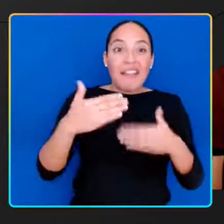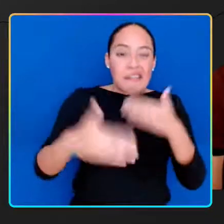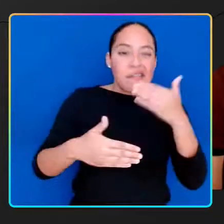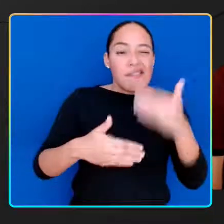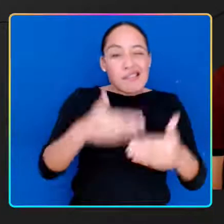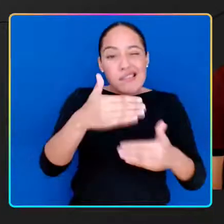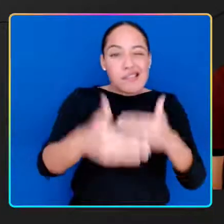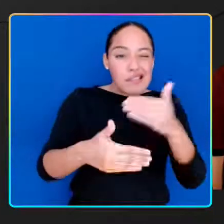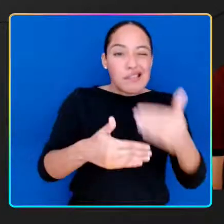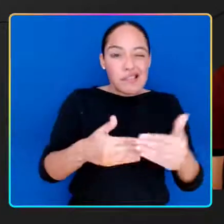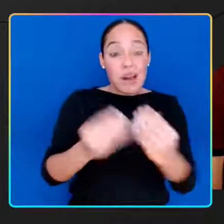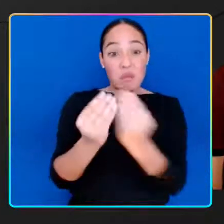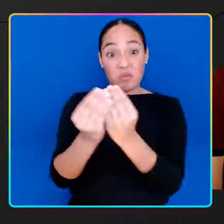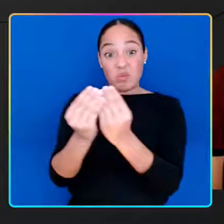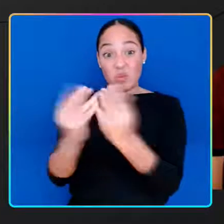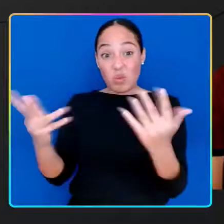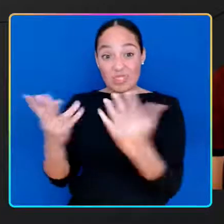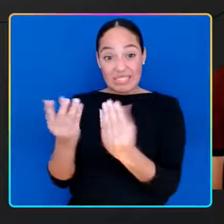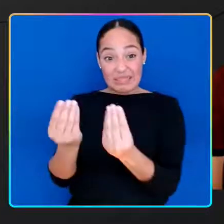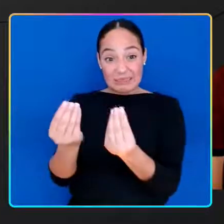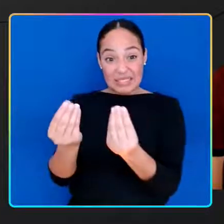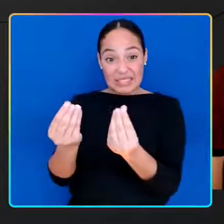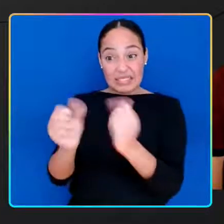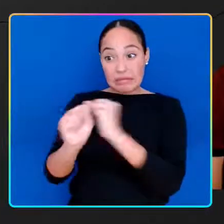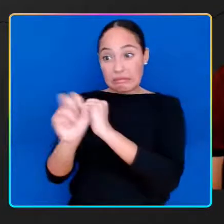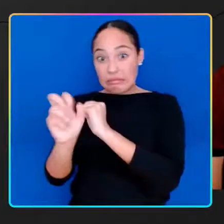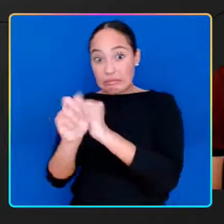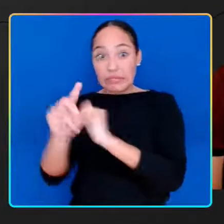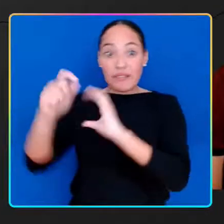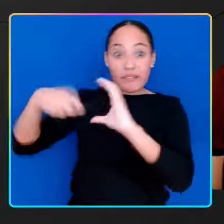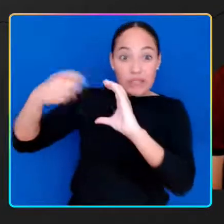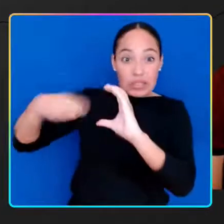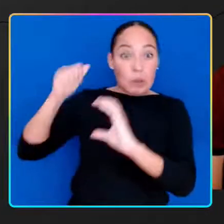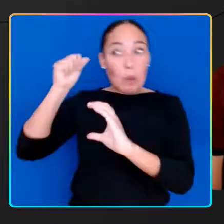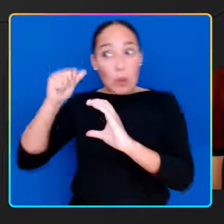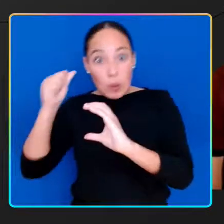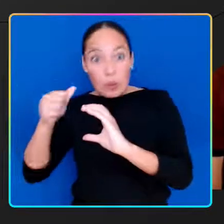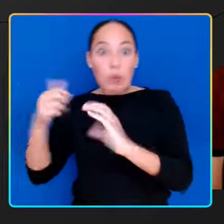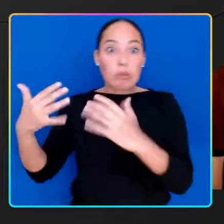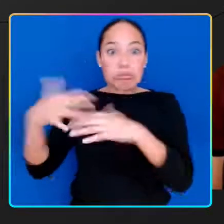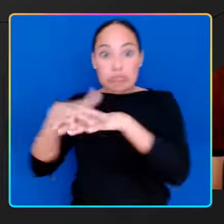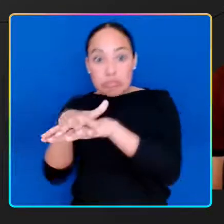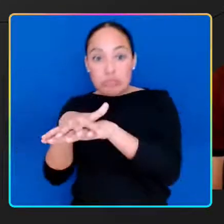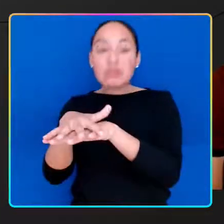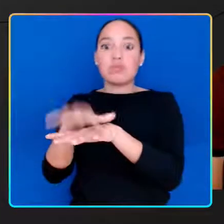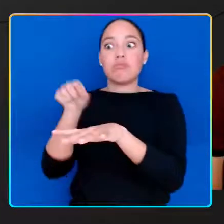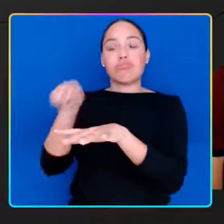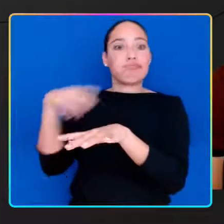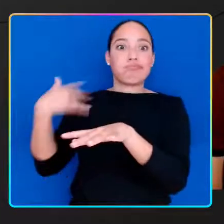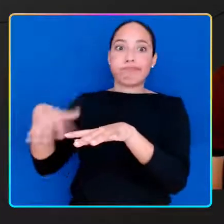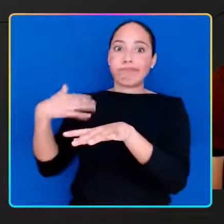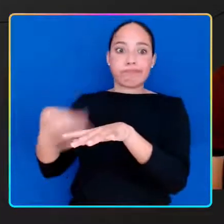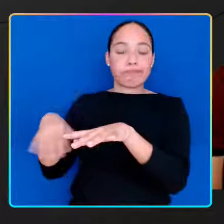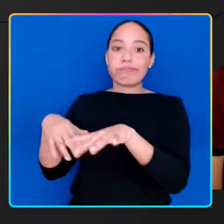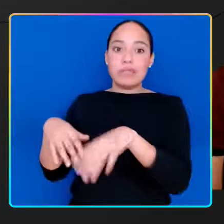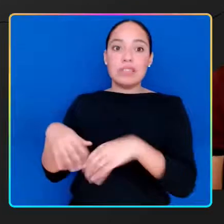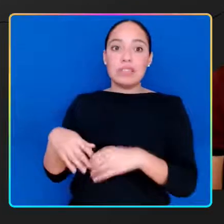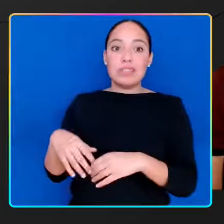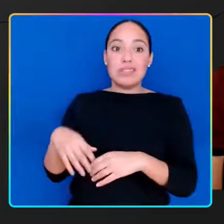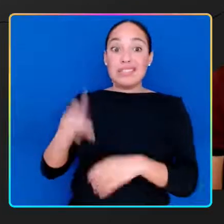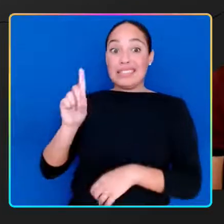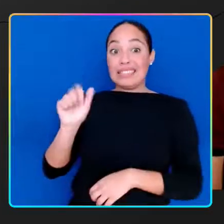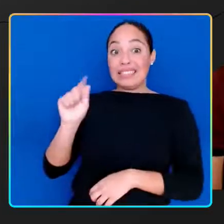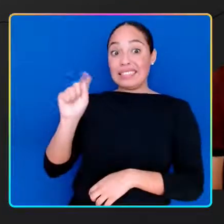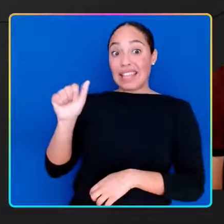usually you can read about traditional structured datasets, but what about images? A lot